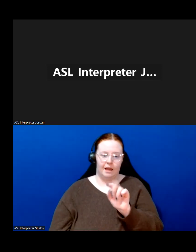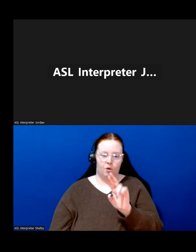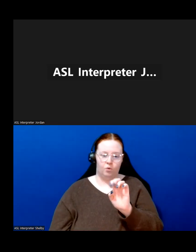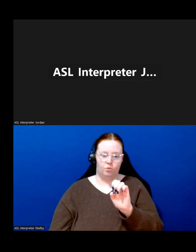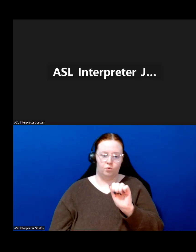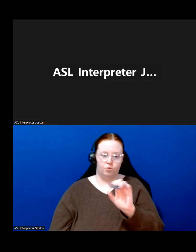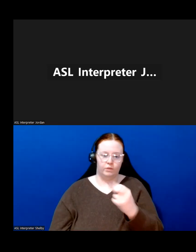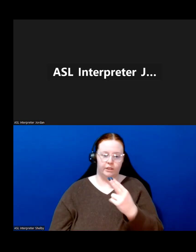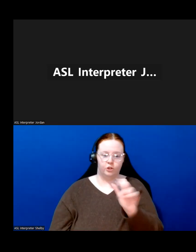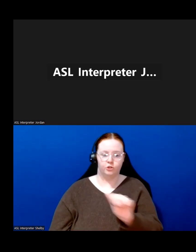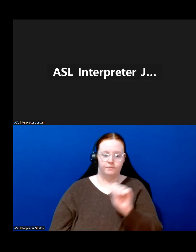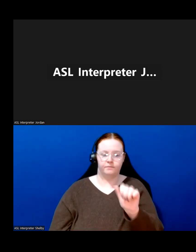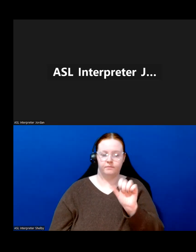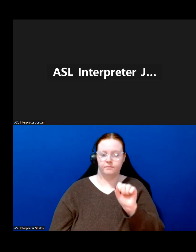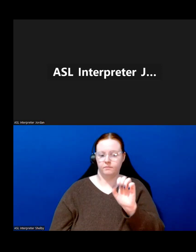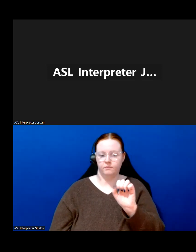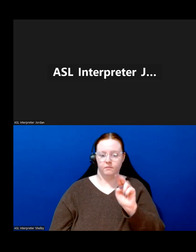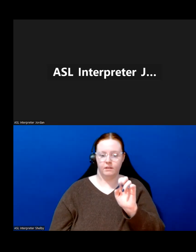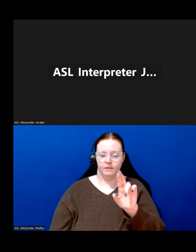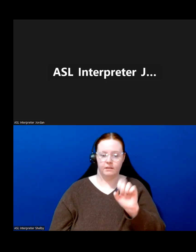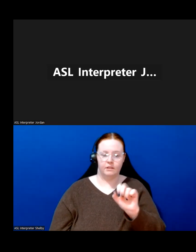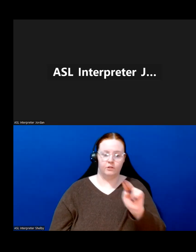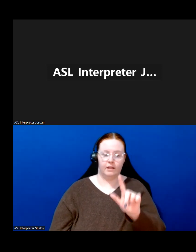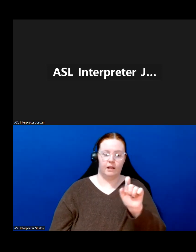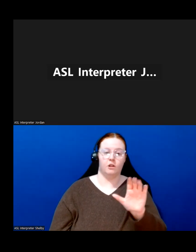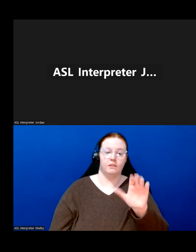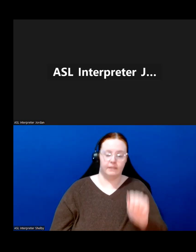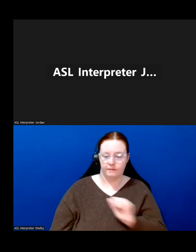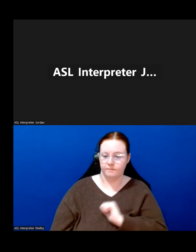outreach@seniorsnl.ca. And last